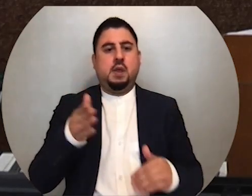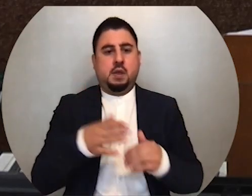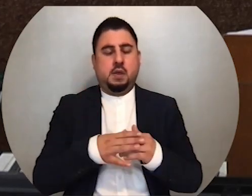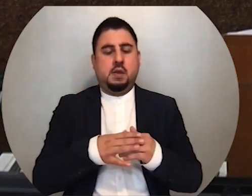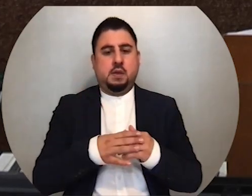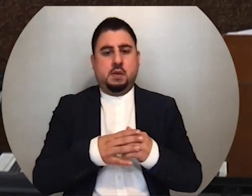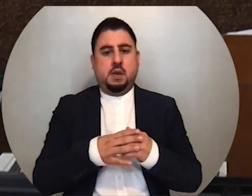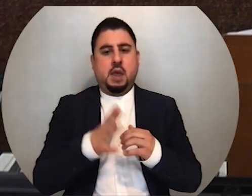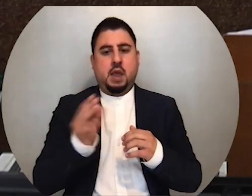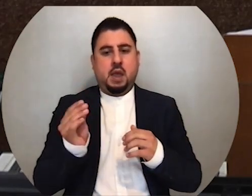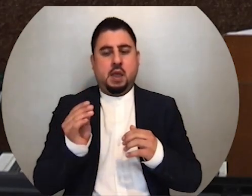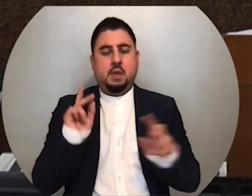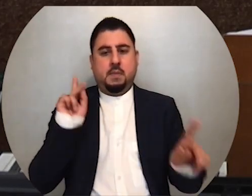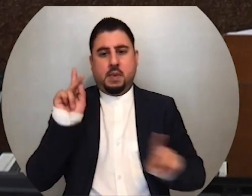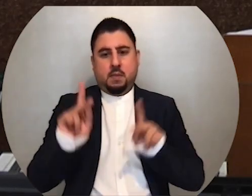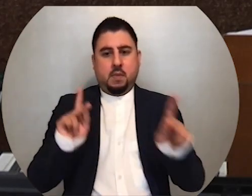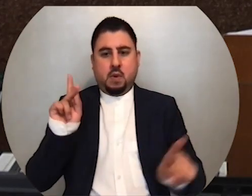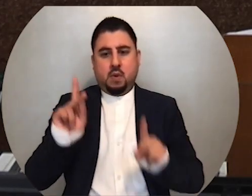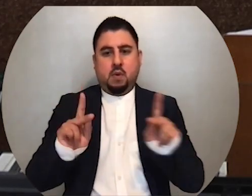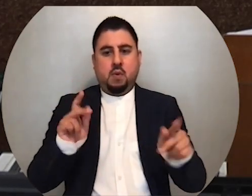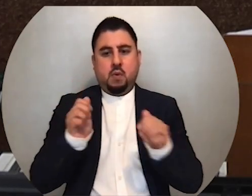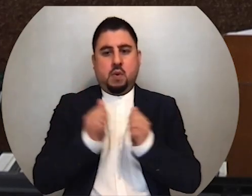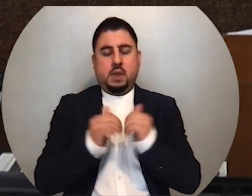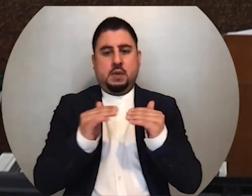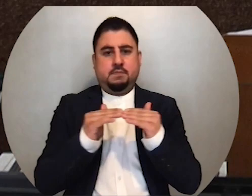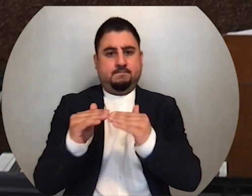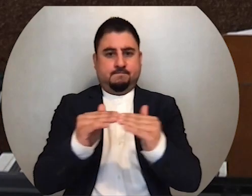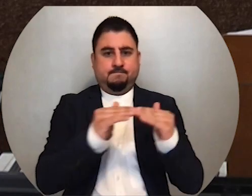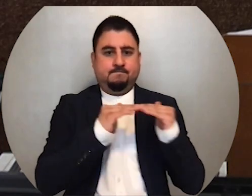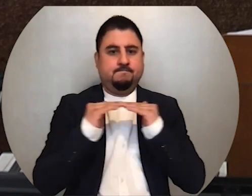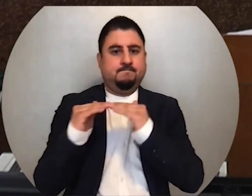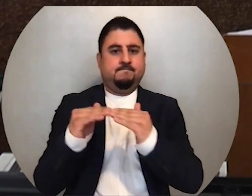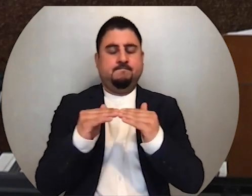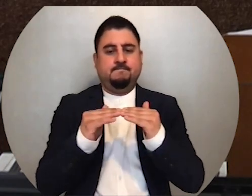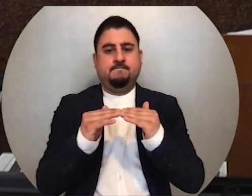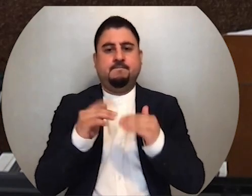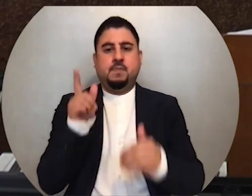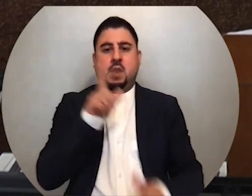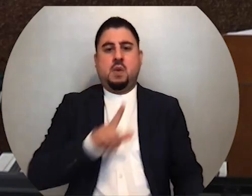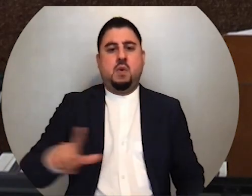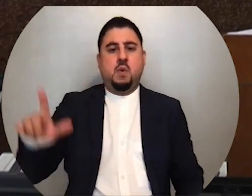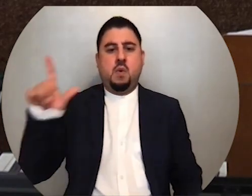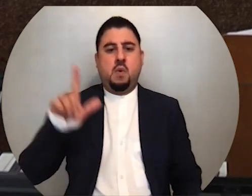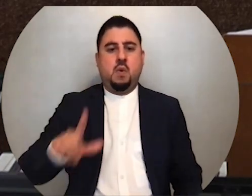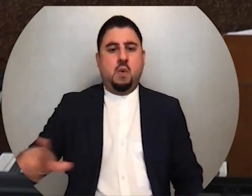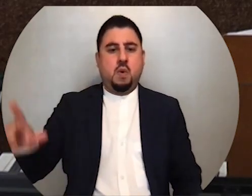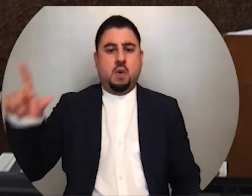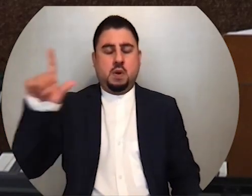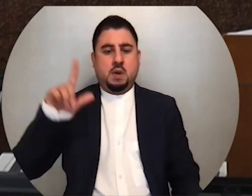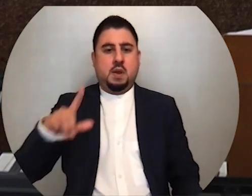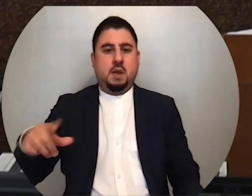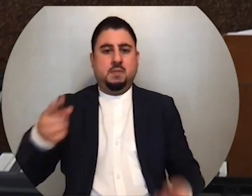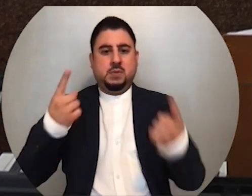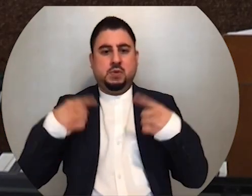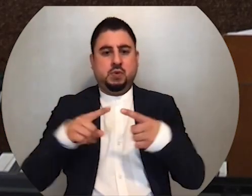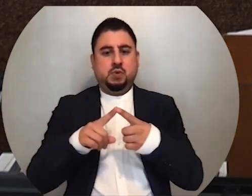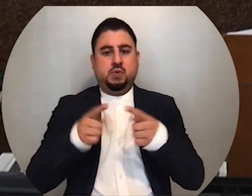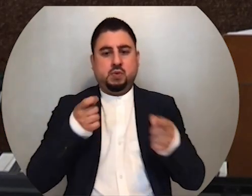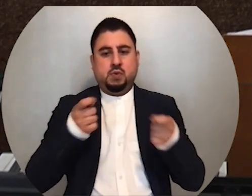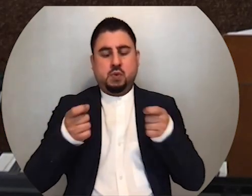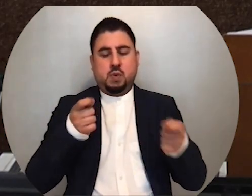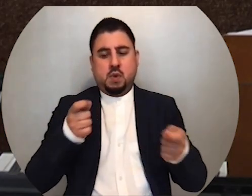justice and the peoples with equity. The Lord comes